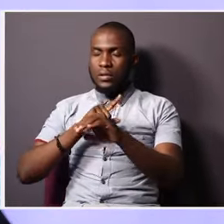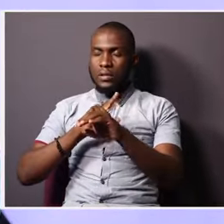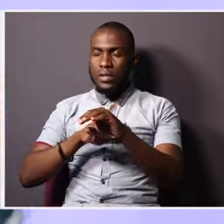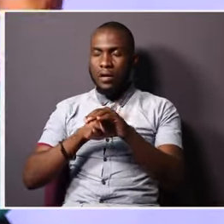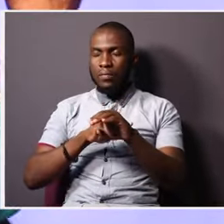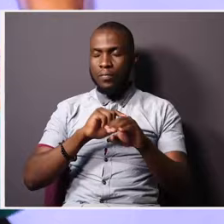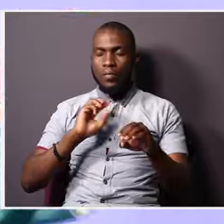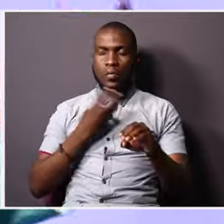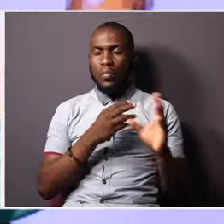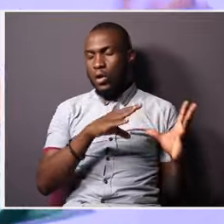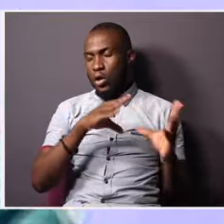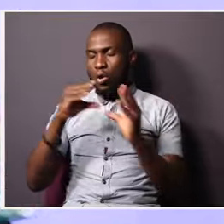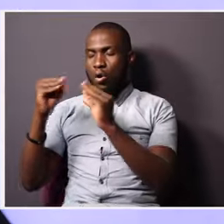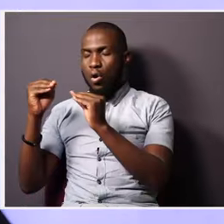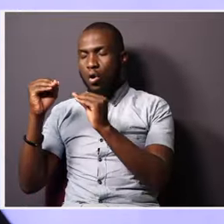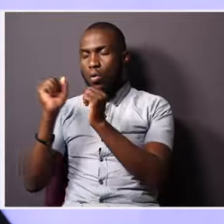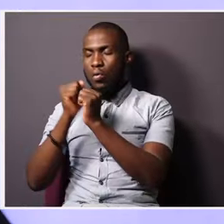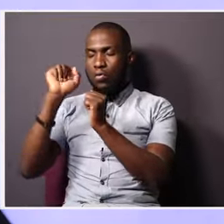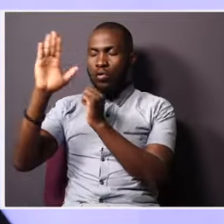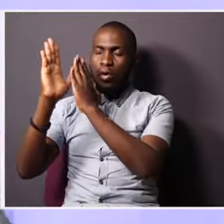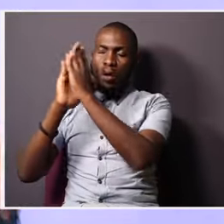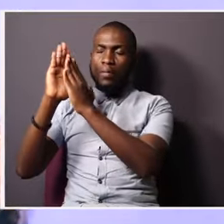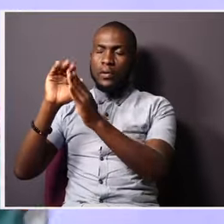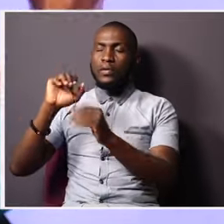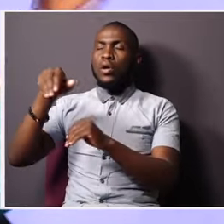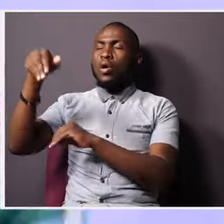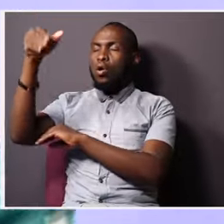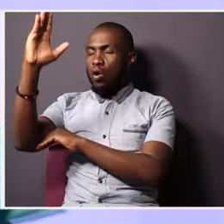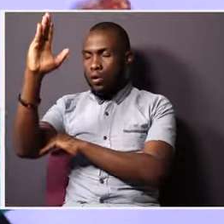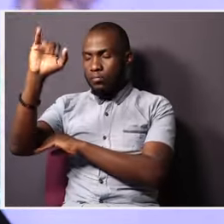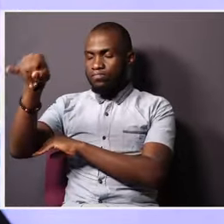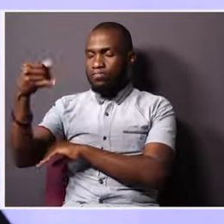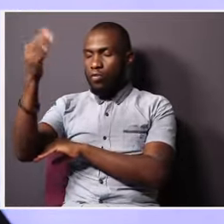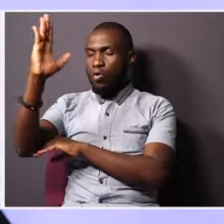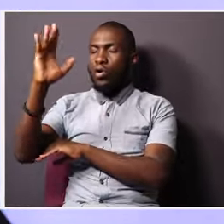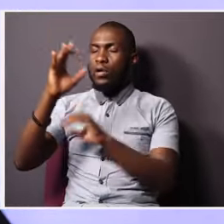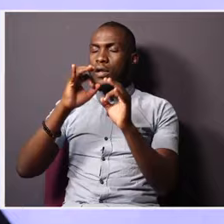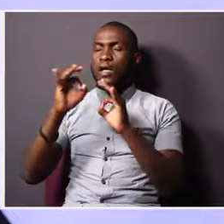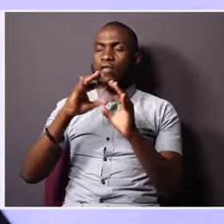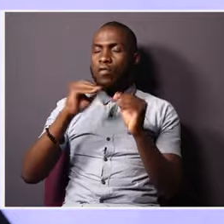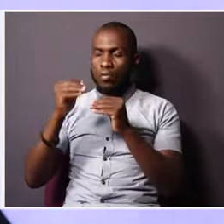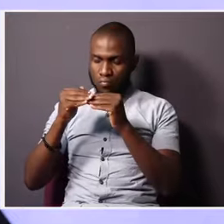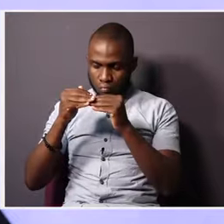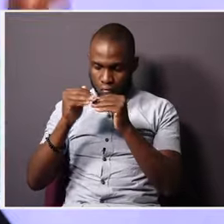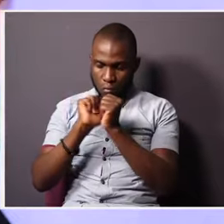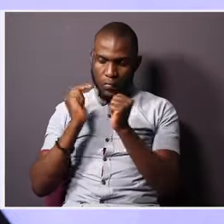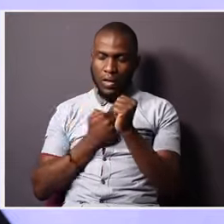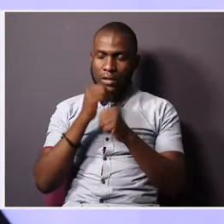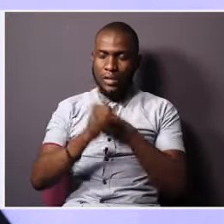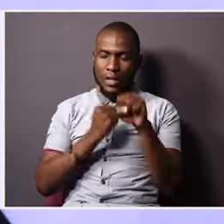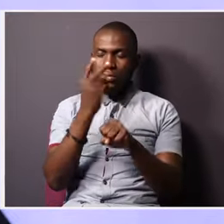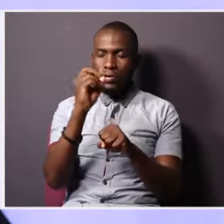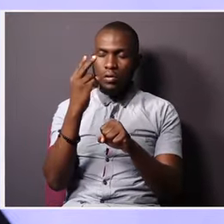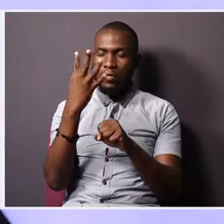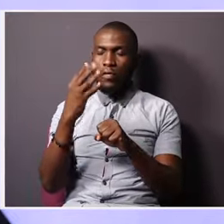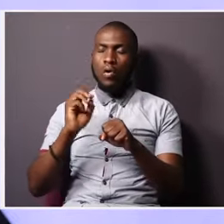place, we go only with your presence. Jehovah God, if your presence does not go with us into 2024, we don't want to